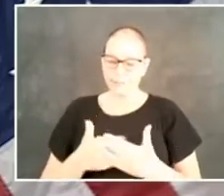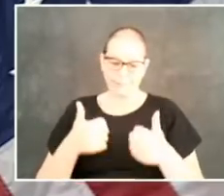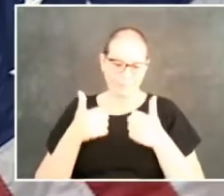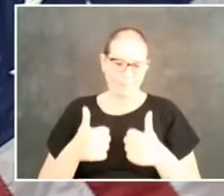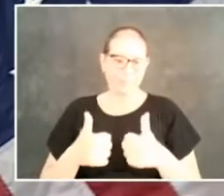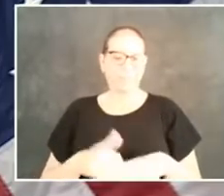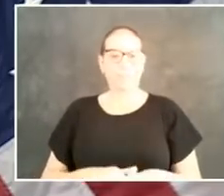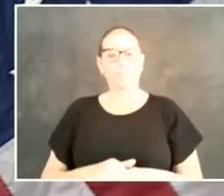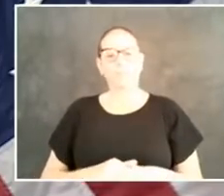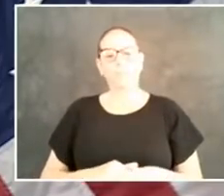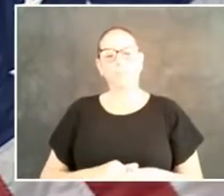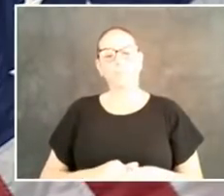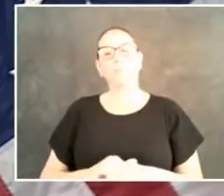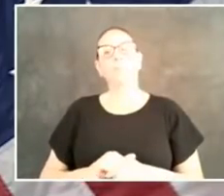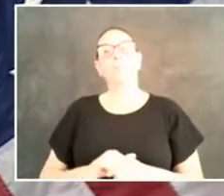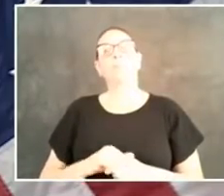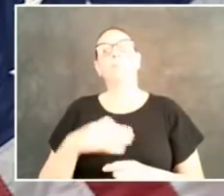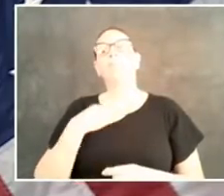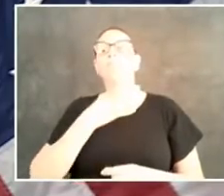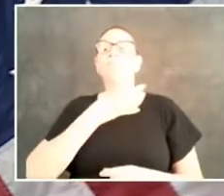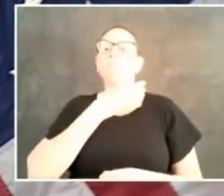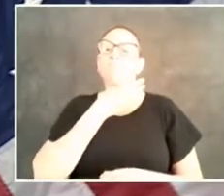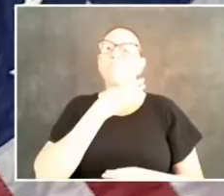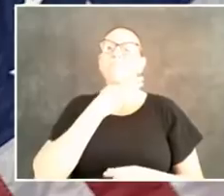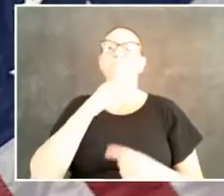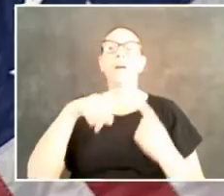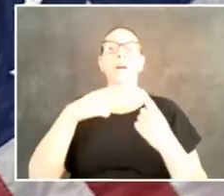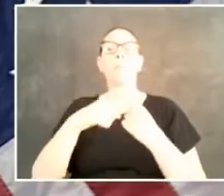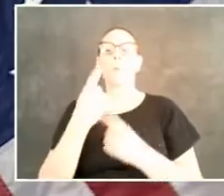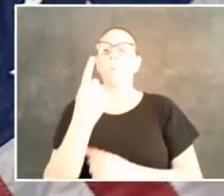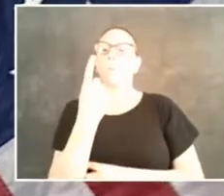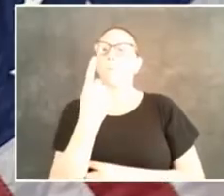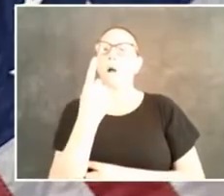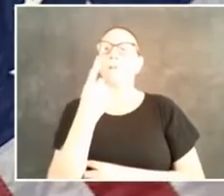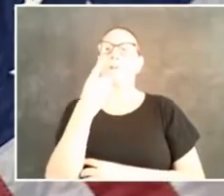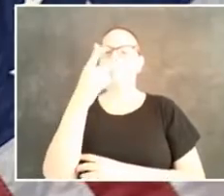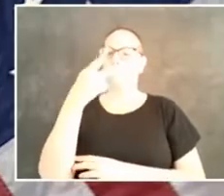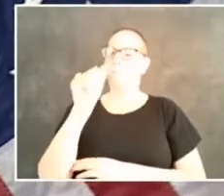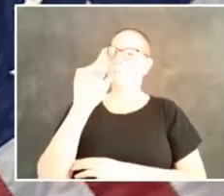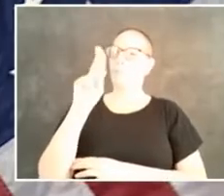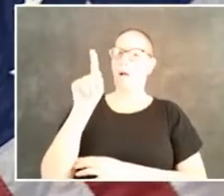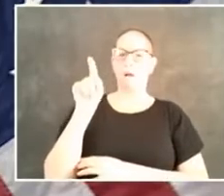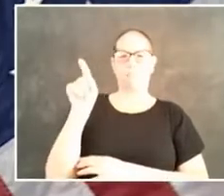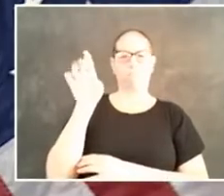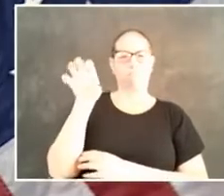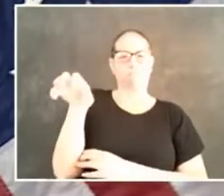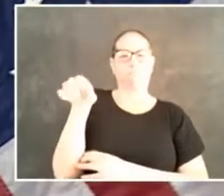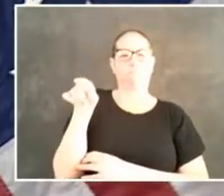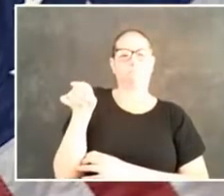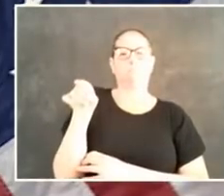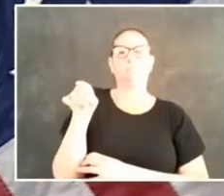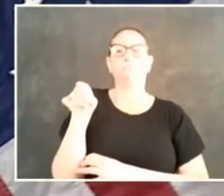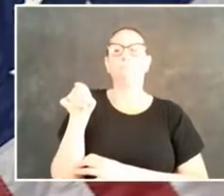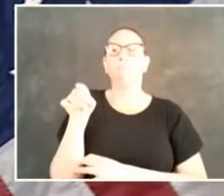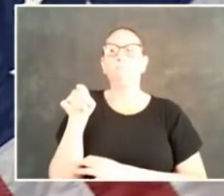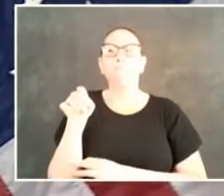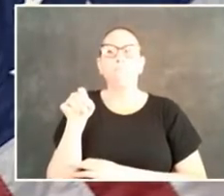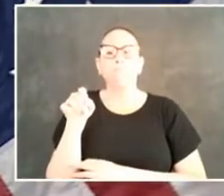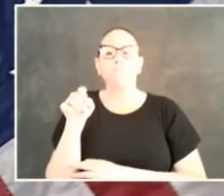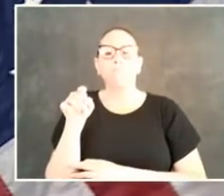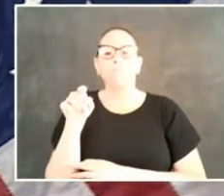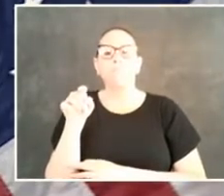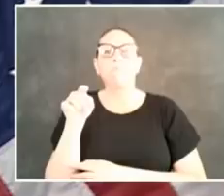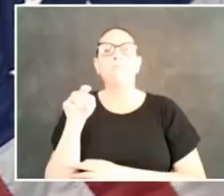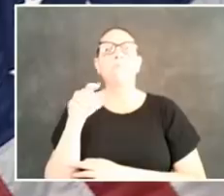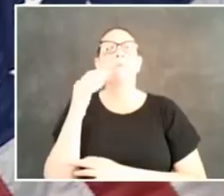parks again. I know that you have expressed that the vast majority are doing it well, and the